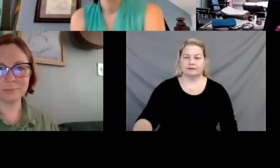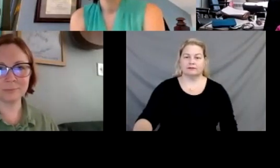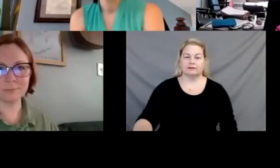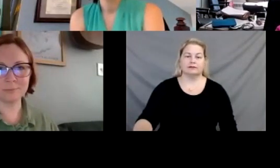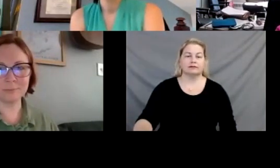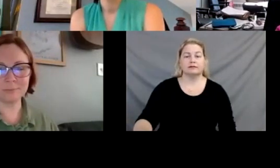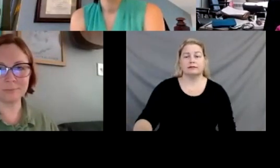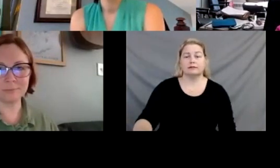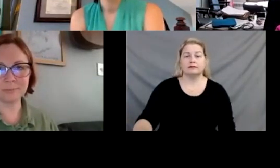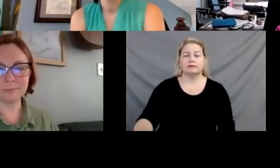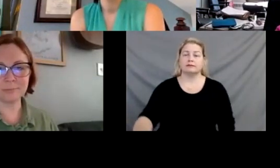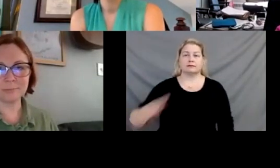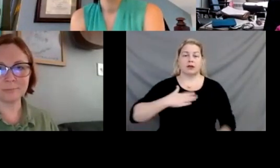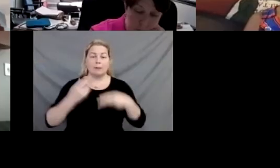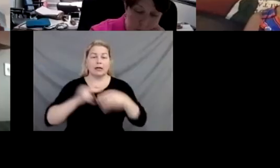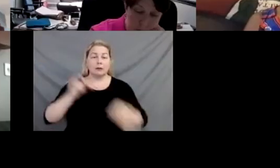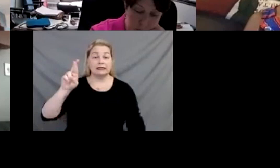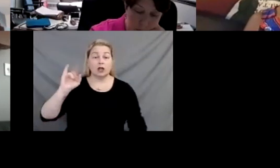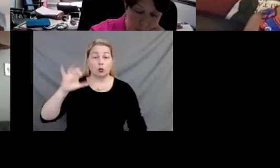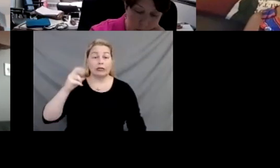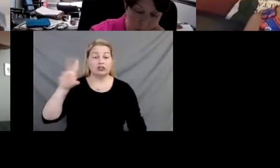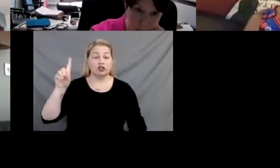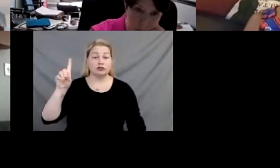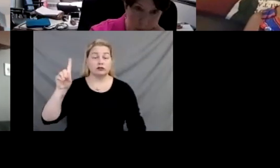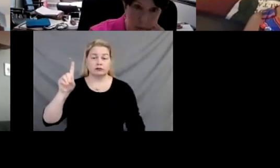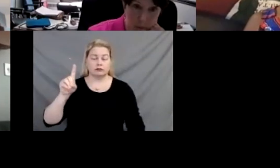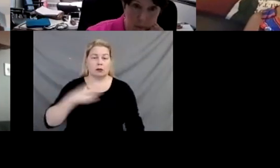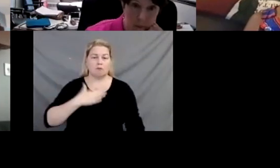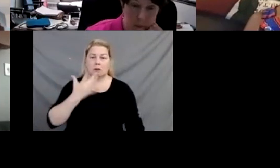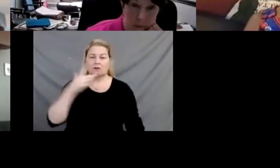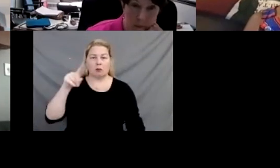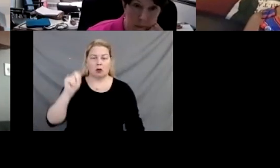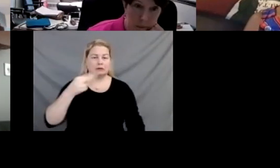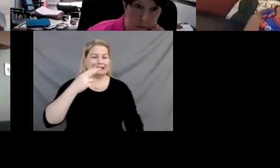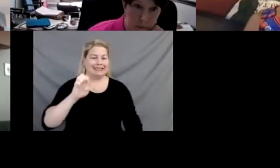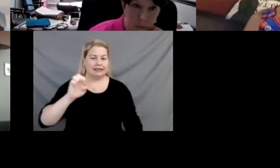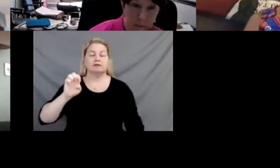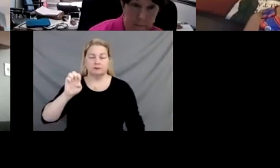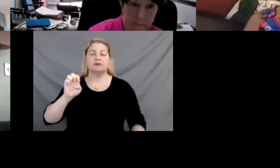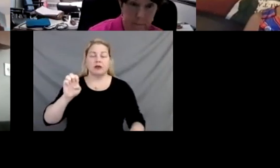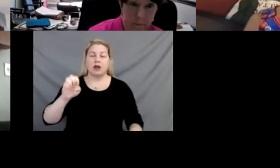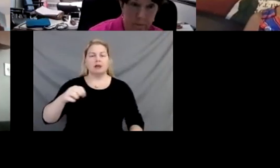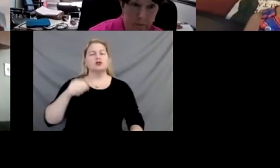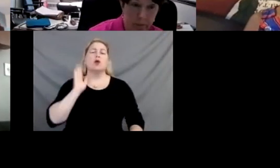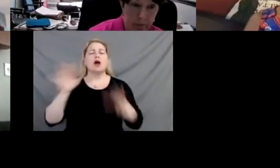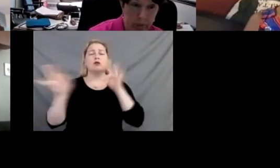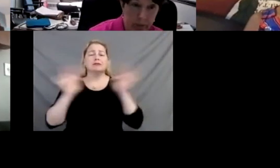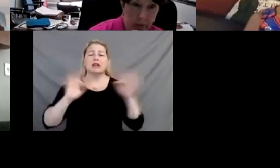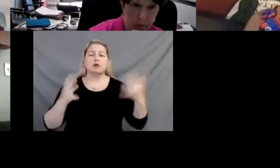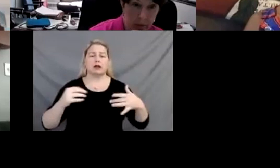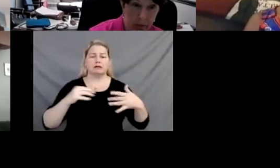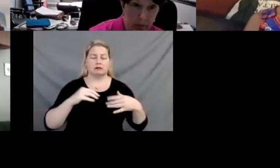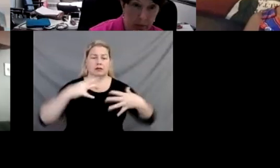to present the mostly a summary of the changes that were made